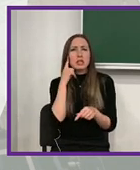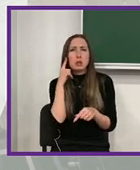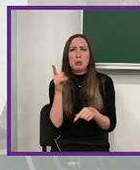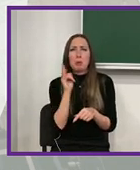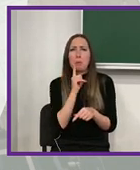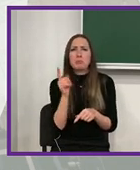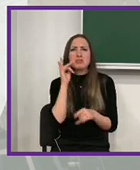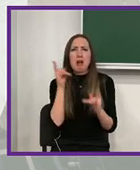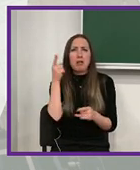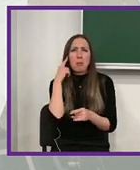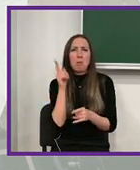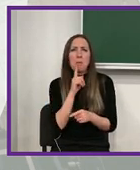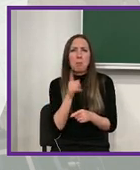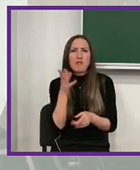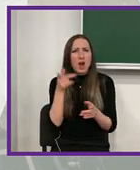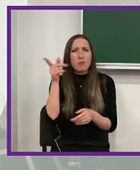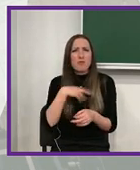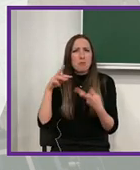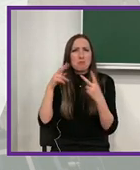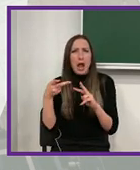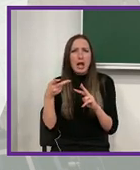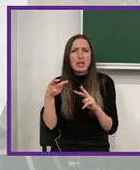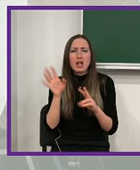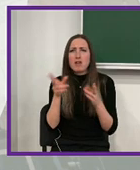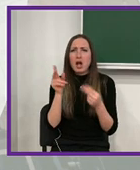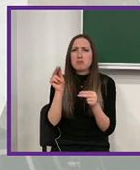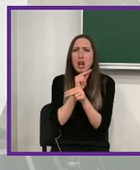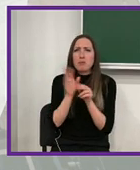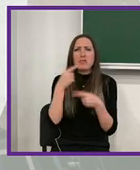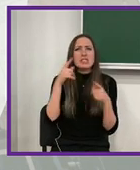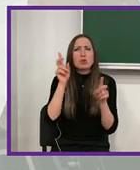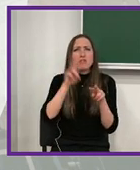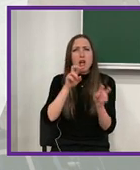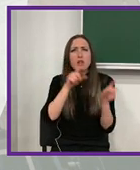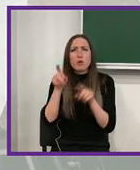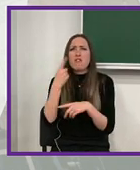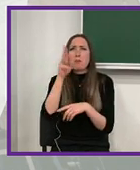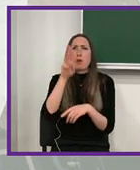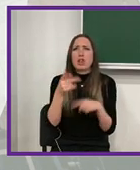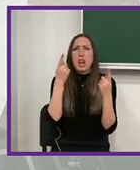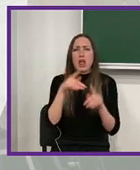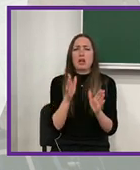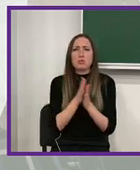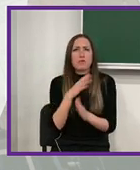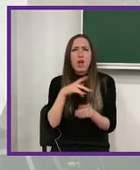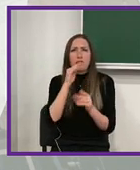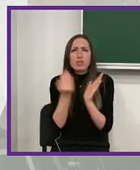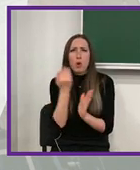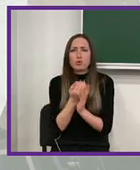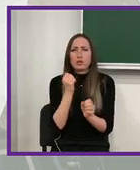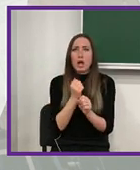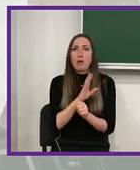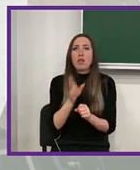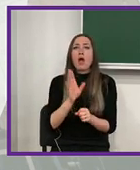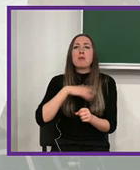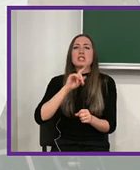kind of do the renovation, like, in 1 month's time and not in 1 year time when it's scheduled. I mean, it can save you plenty